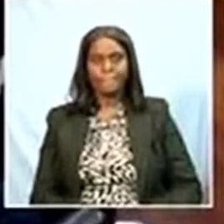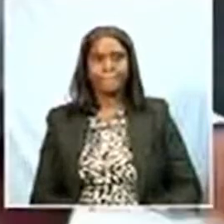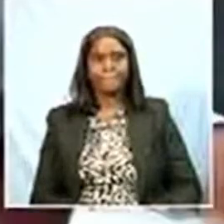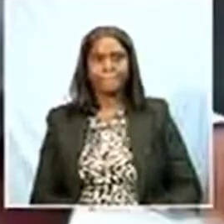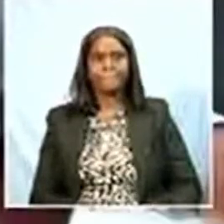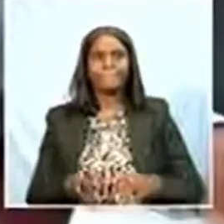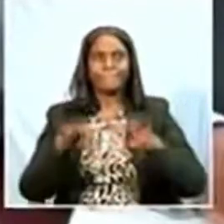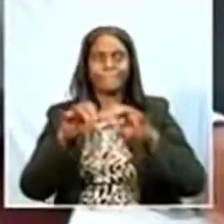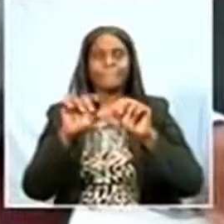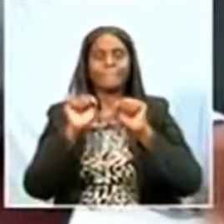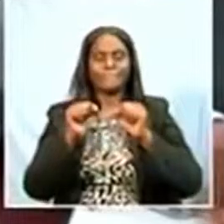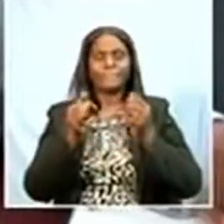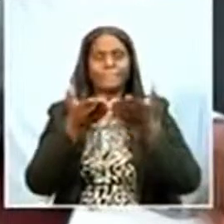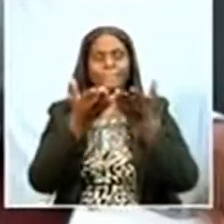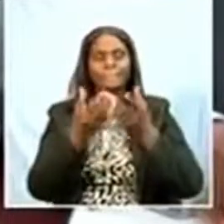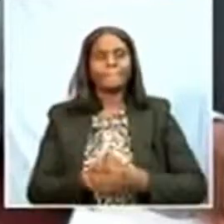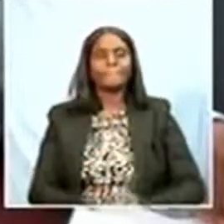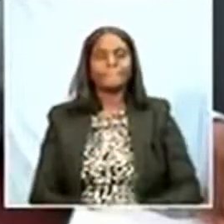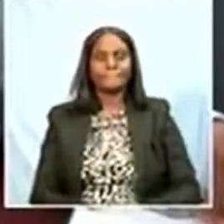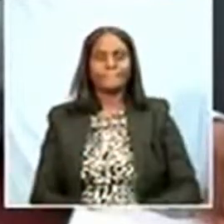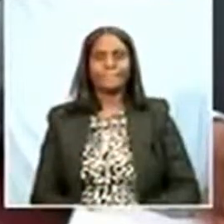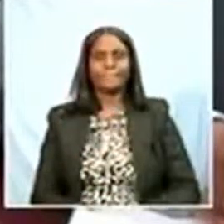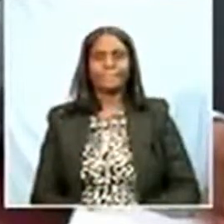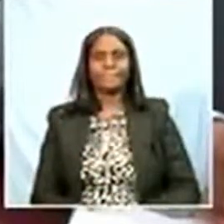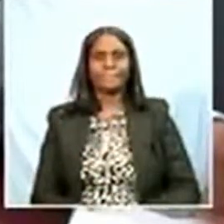Please, you can go ahead and take those. Thank you.